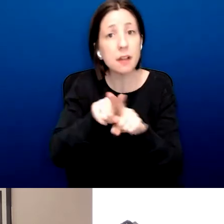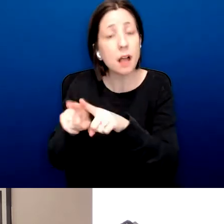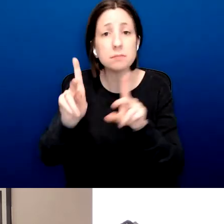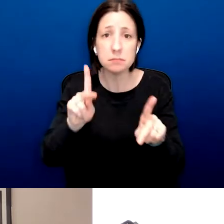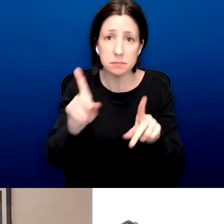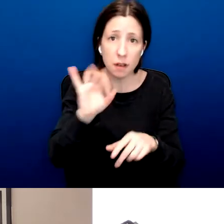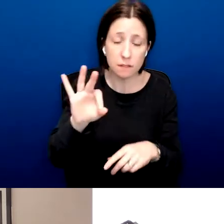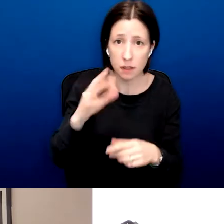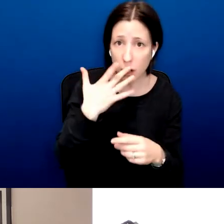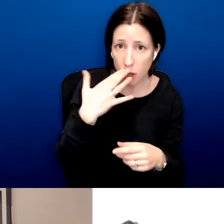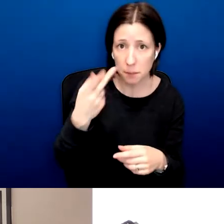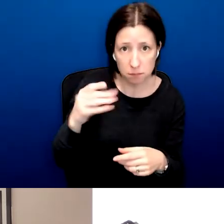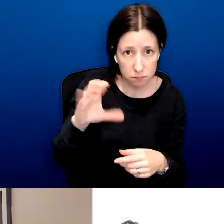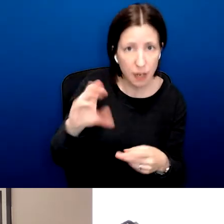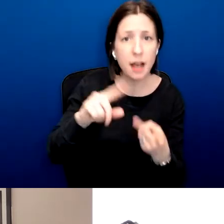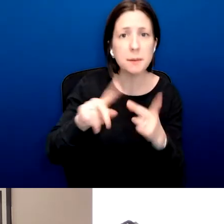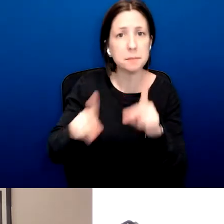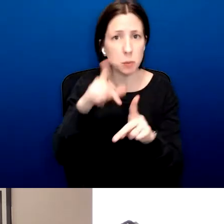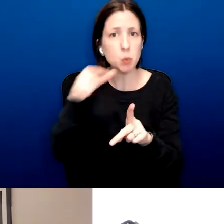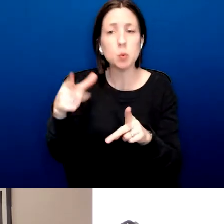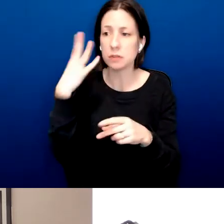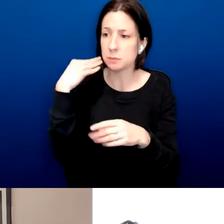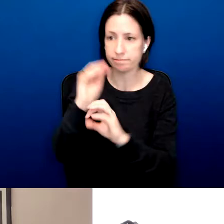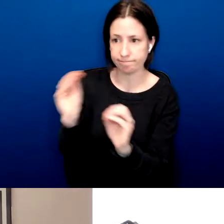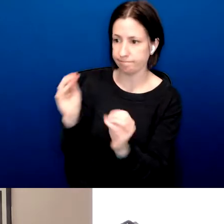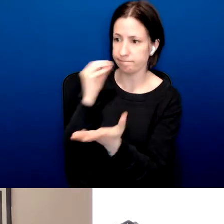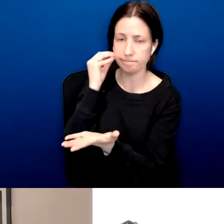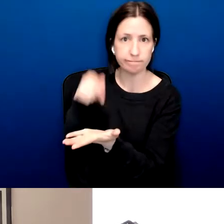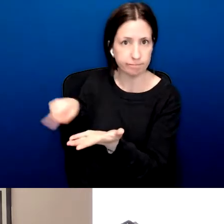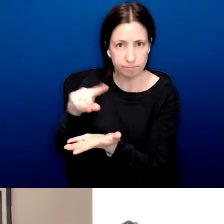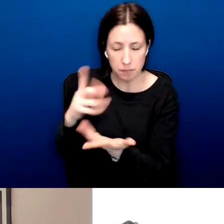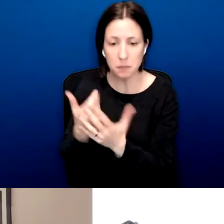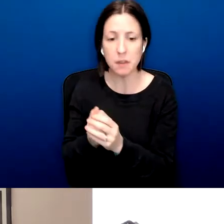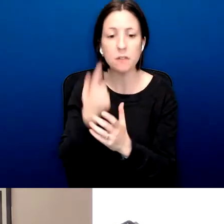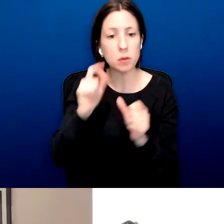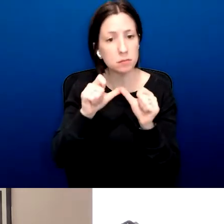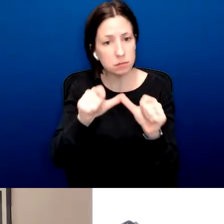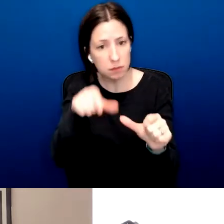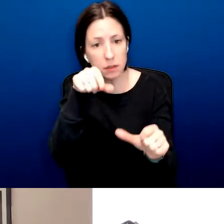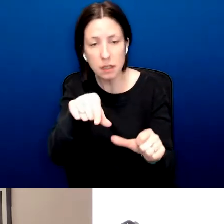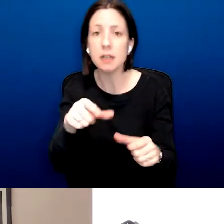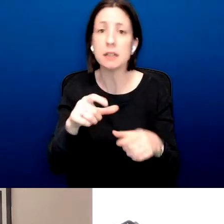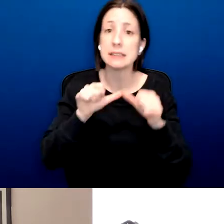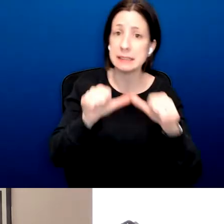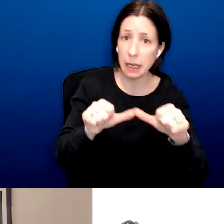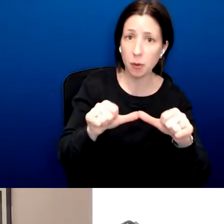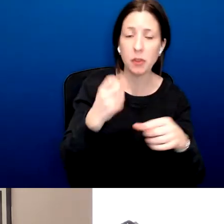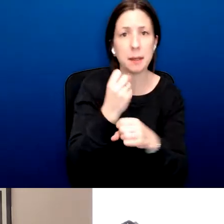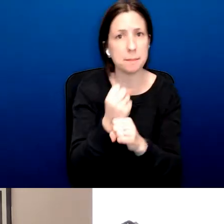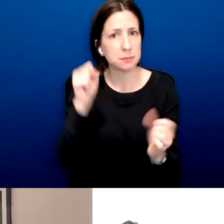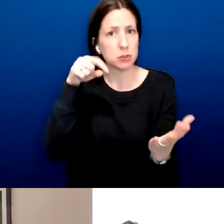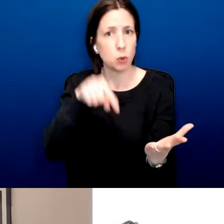color and individuals experiencing homelessness, in pursuing sustainable, emancipatory transformations and